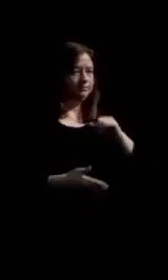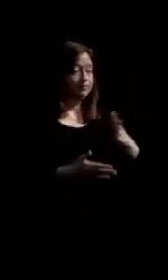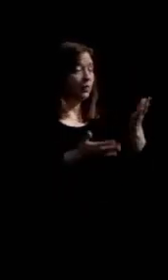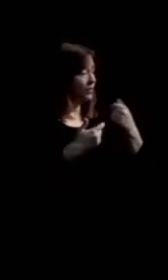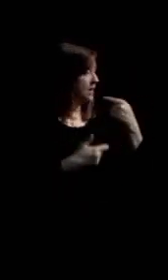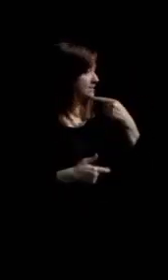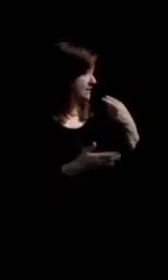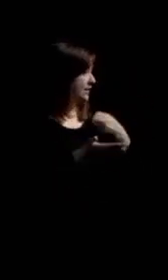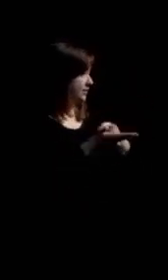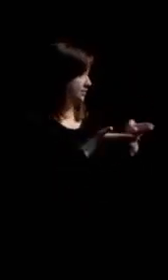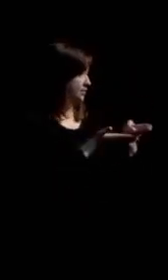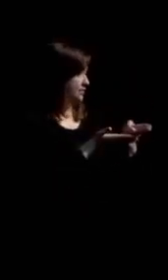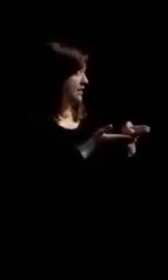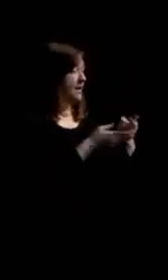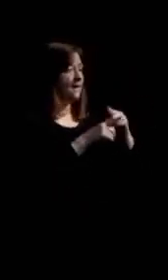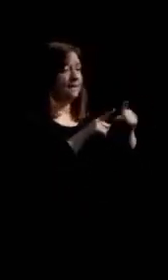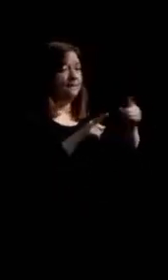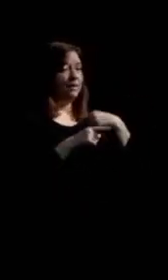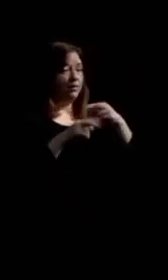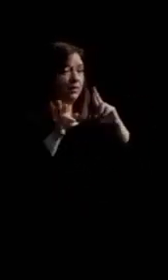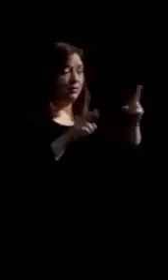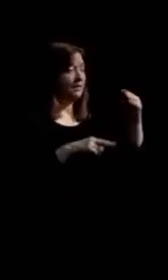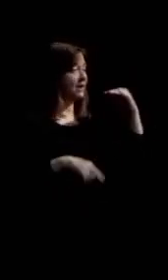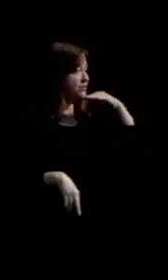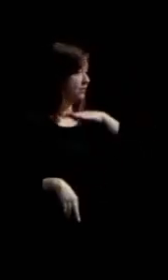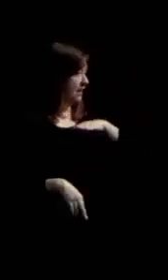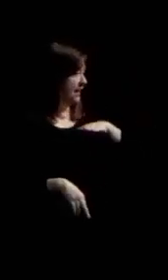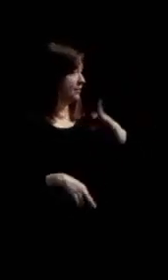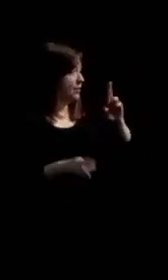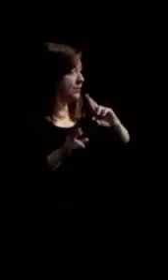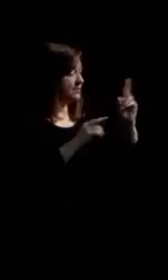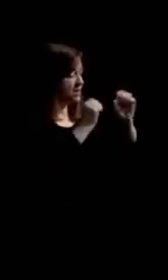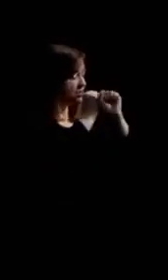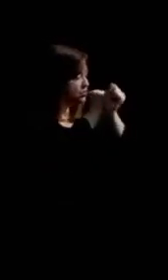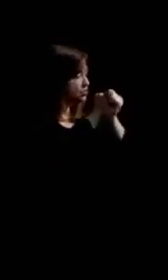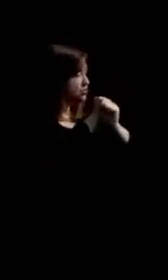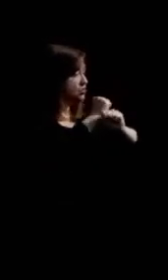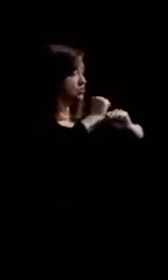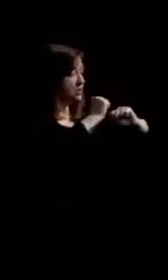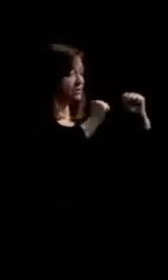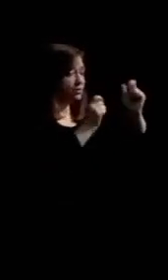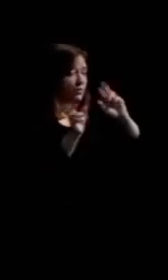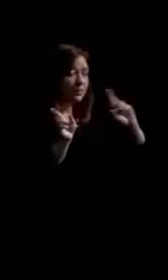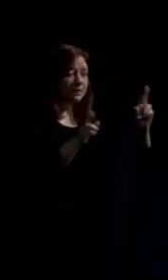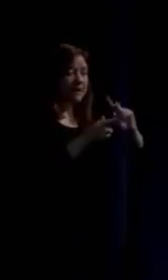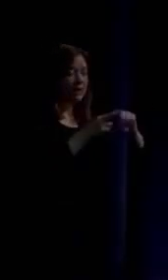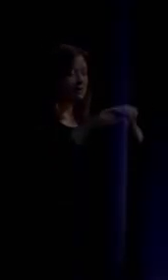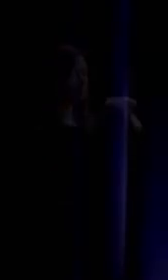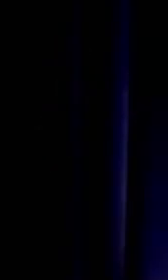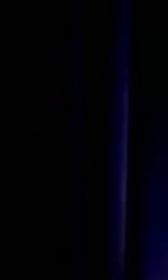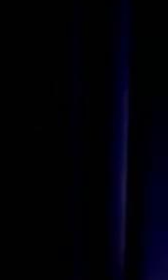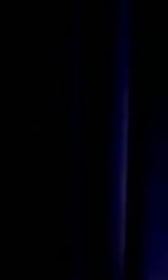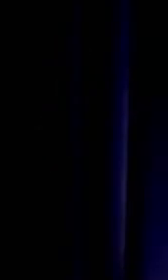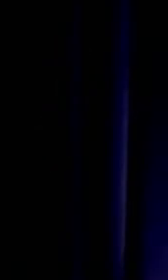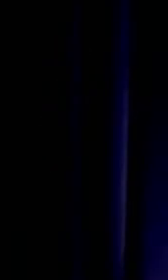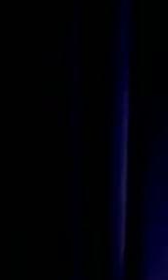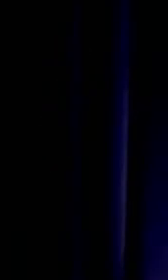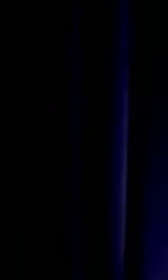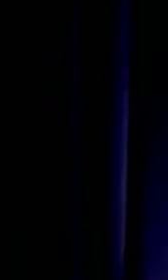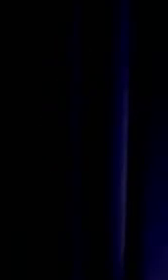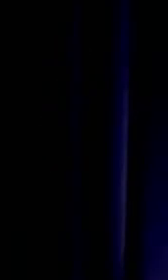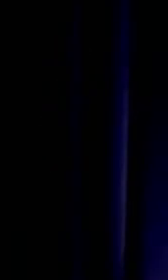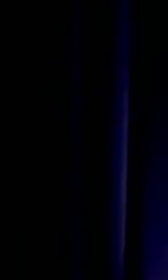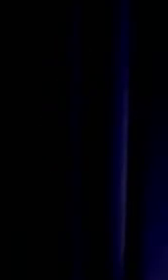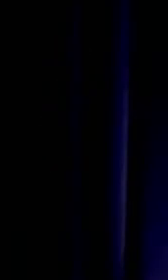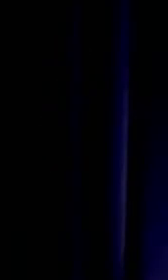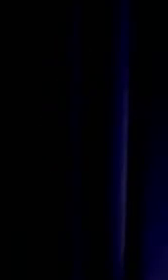the truth, but we're prepared to lie. We're prepared to stretch it. We're prepared to bend it if we think